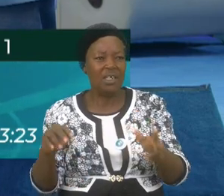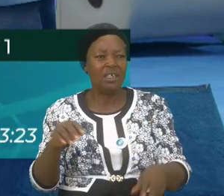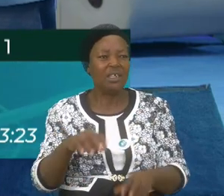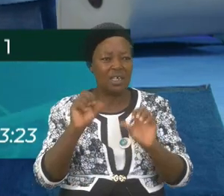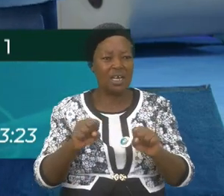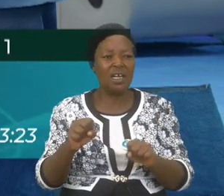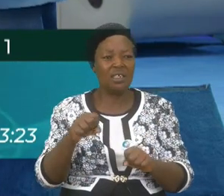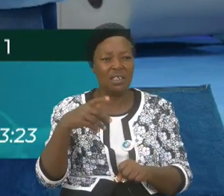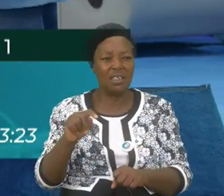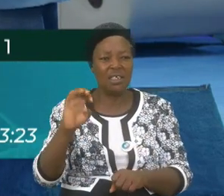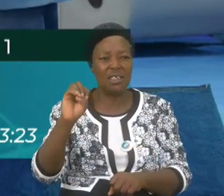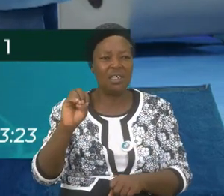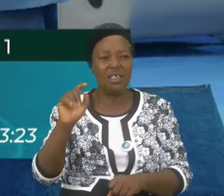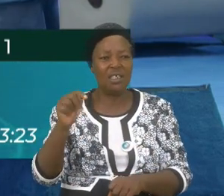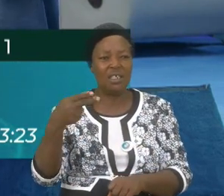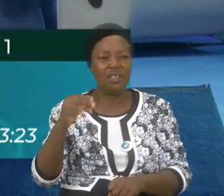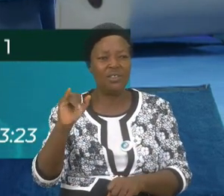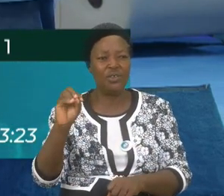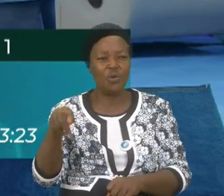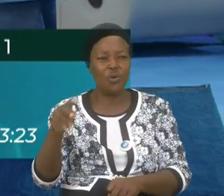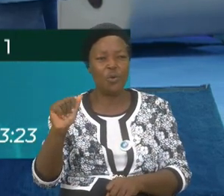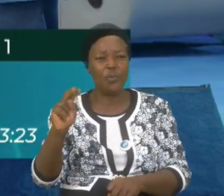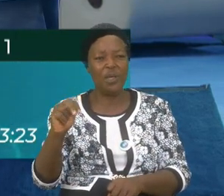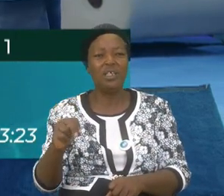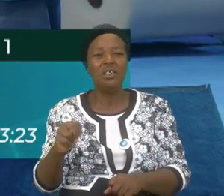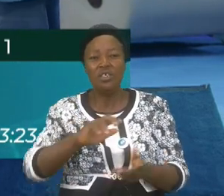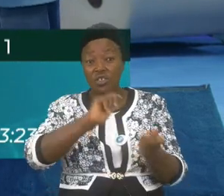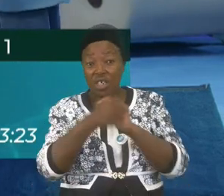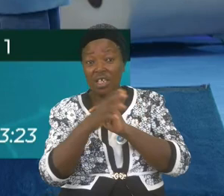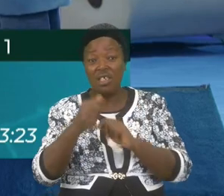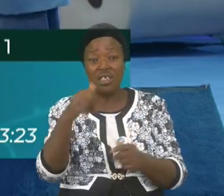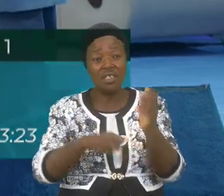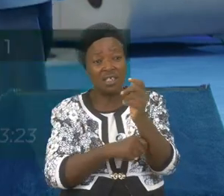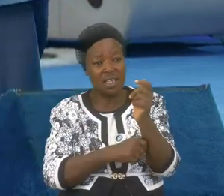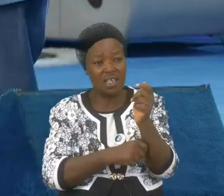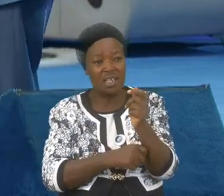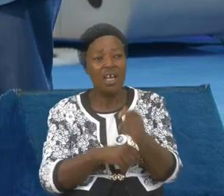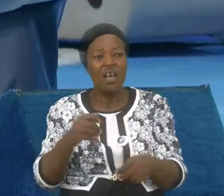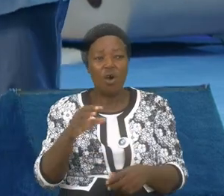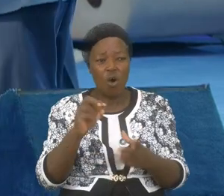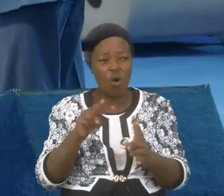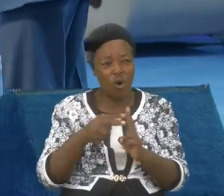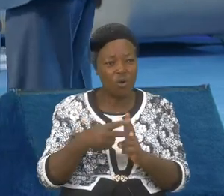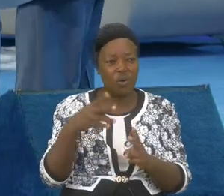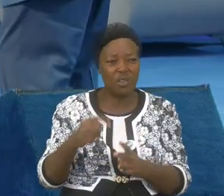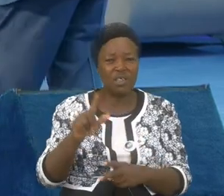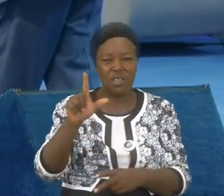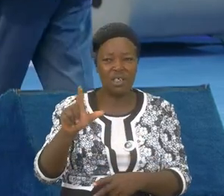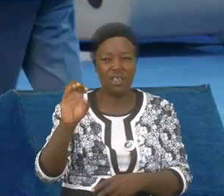leopard his spots? It's a pictorial way of saying,